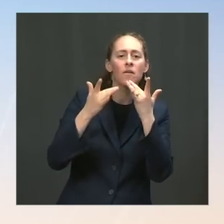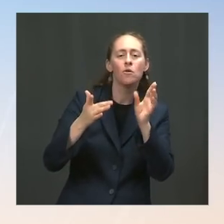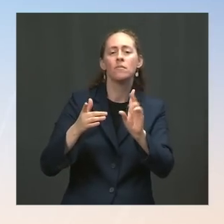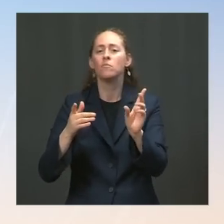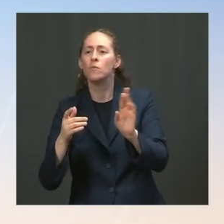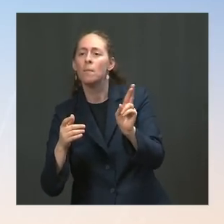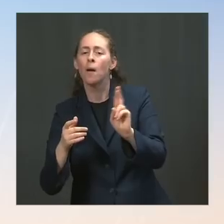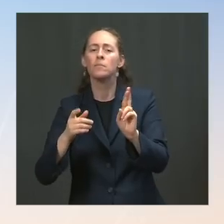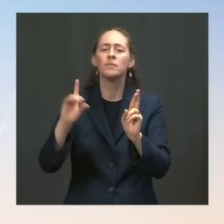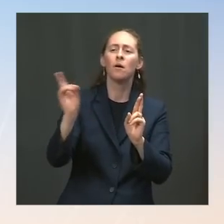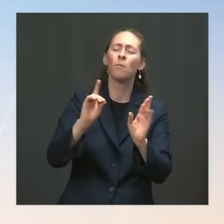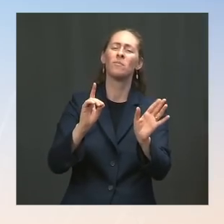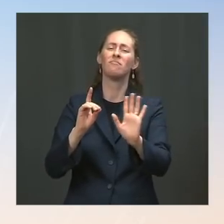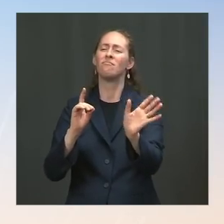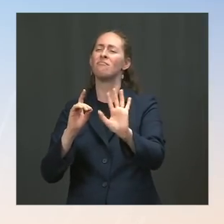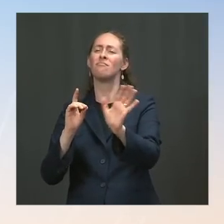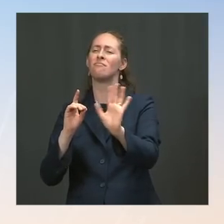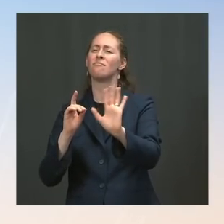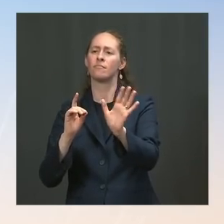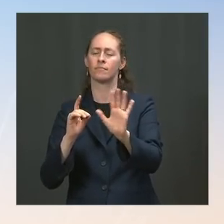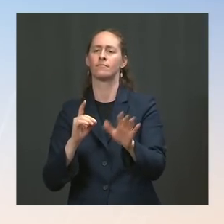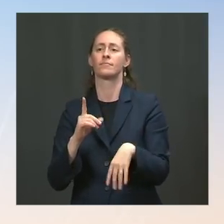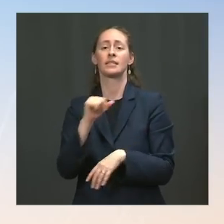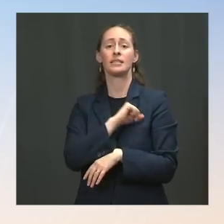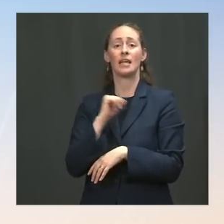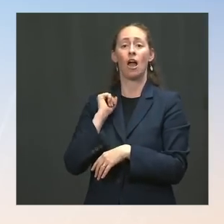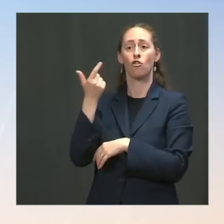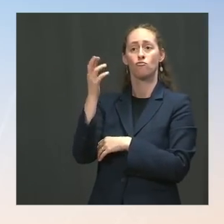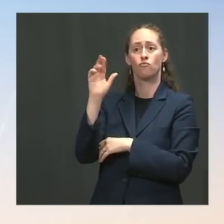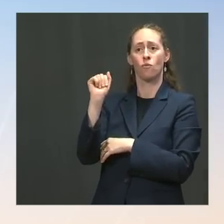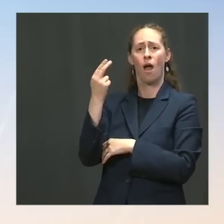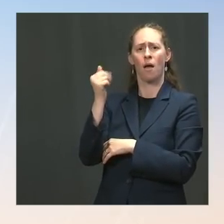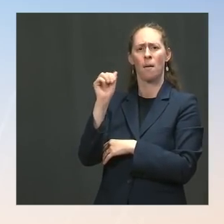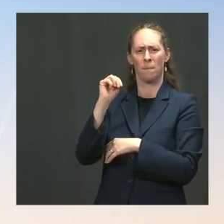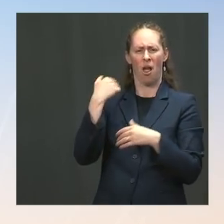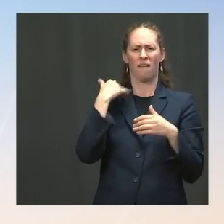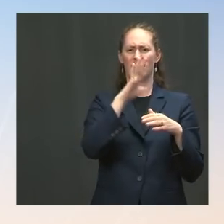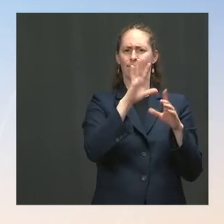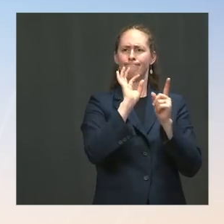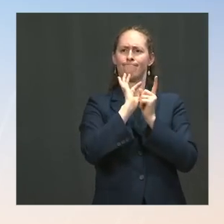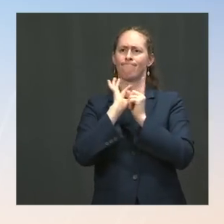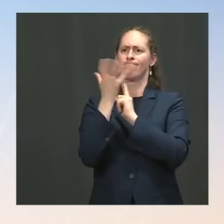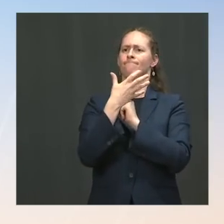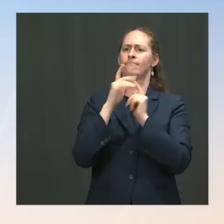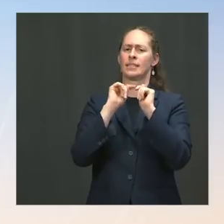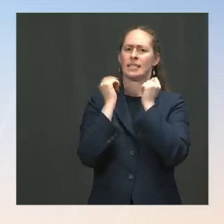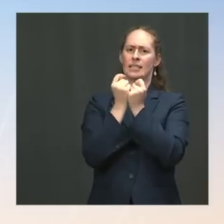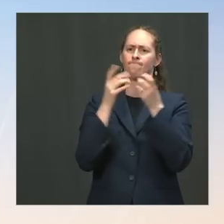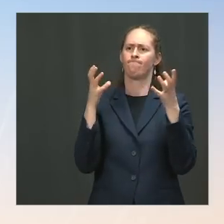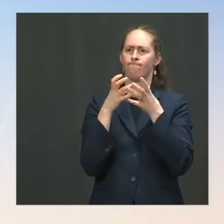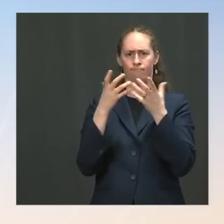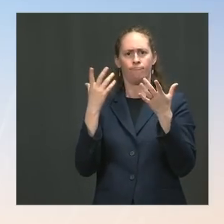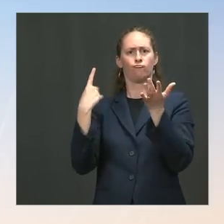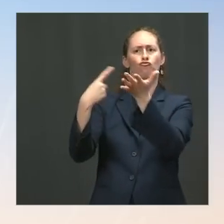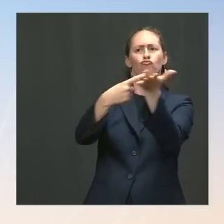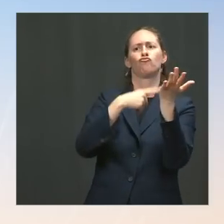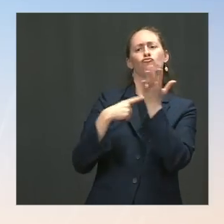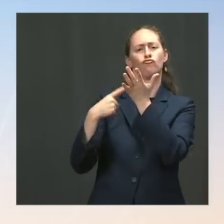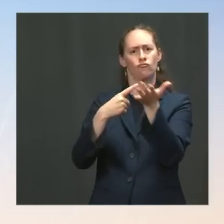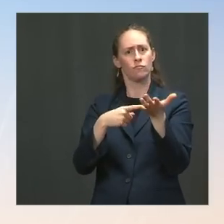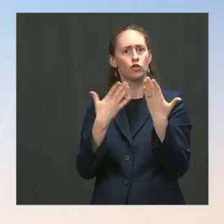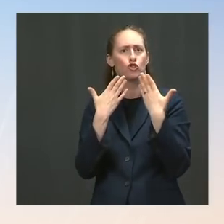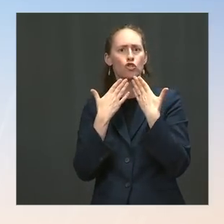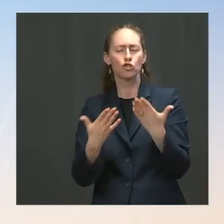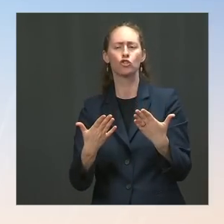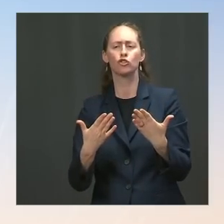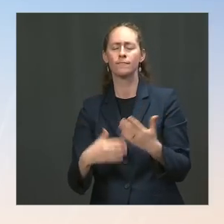a constituency, and we think it's great that he's out there talking about the impact of the vaccine, even while we wish him a speedy recovery. I